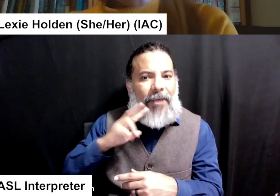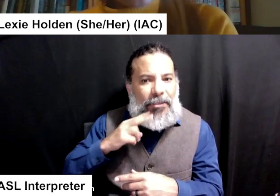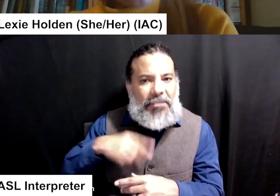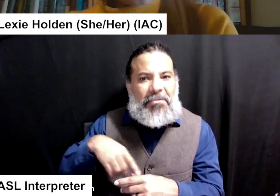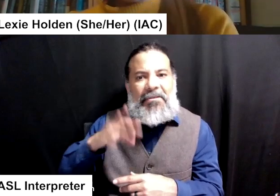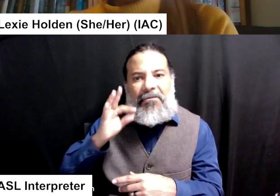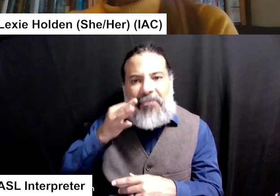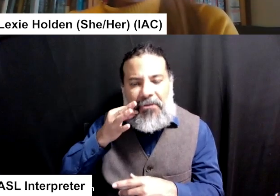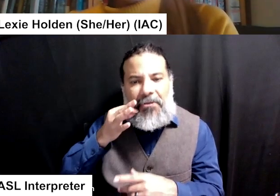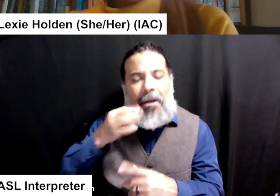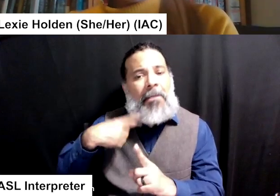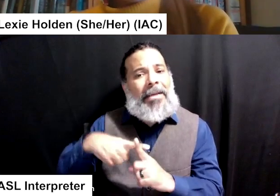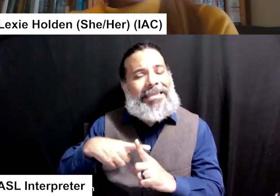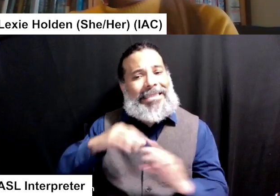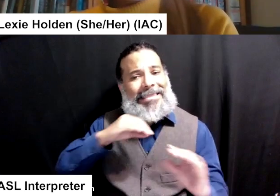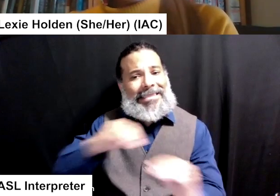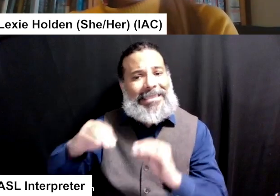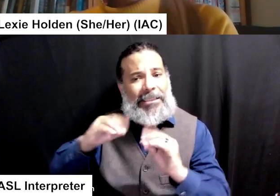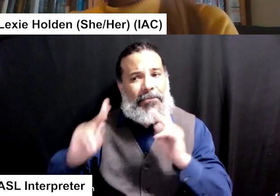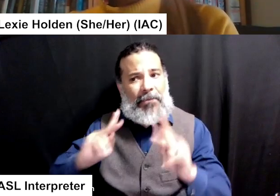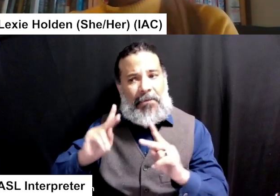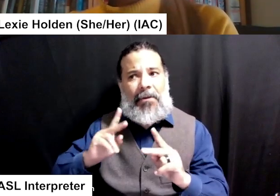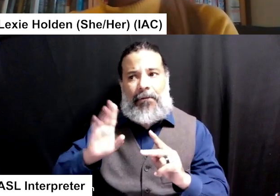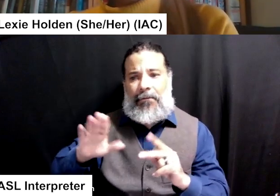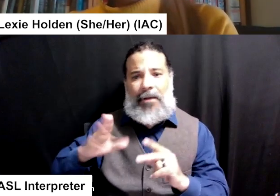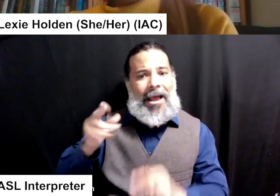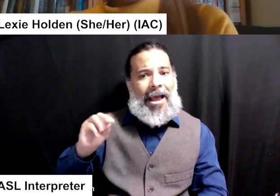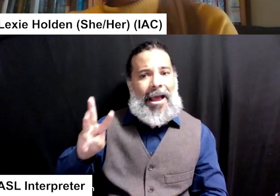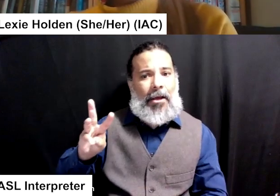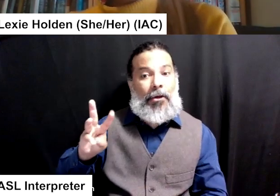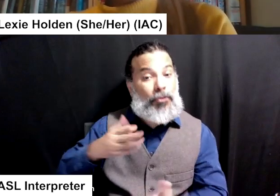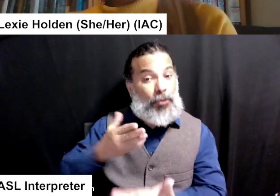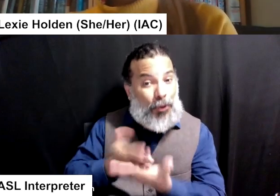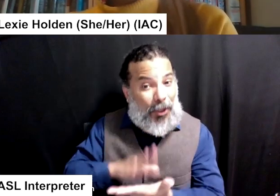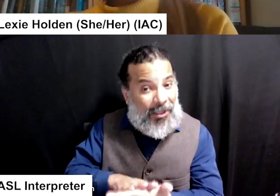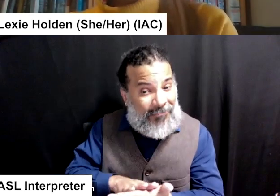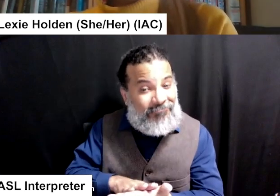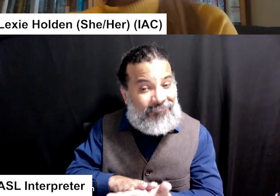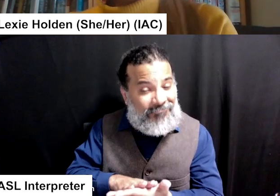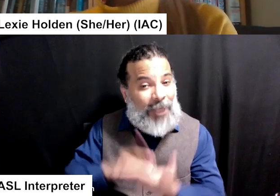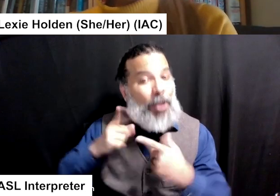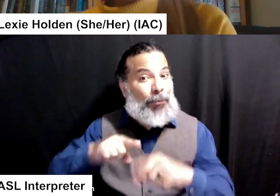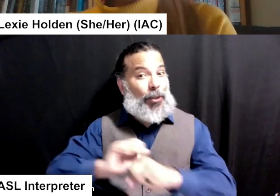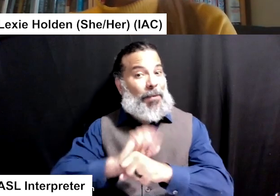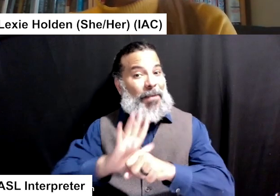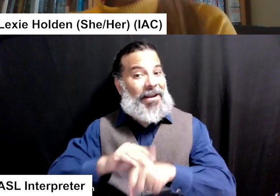it really teaches people how to cook, during the pandemic.